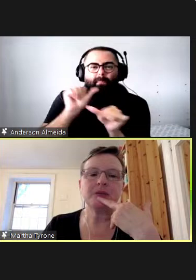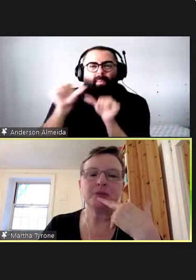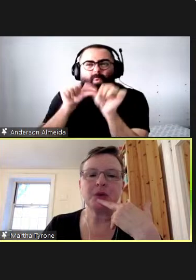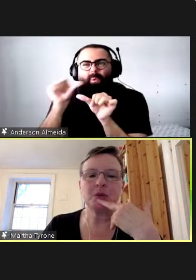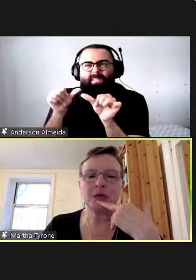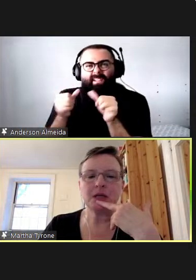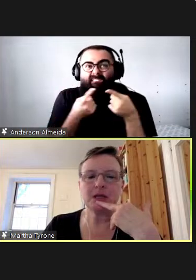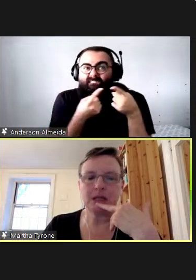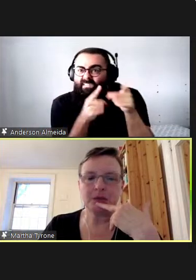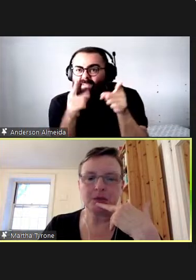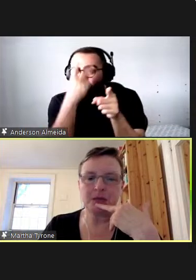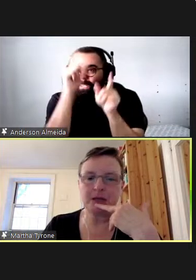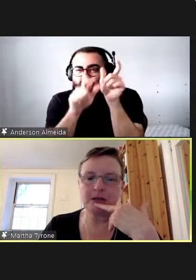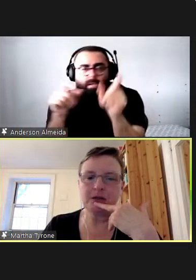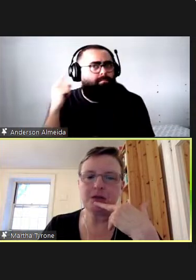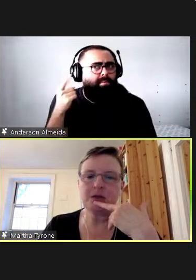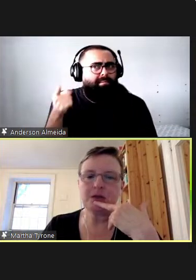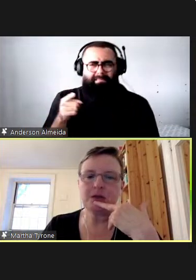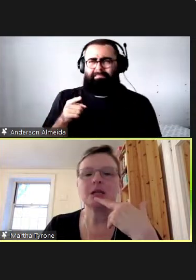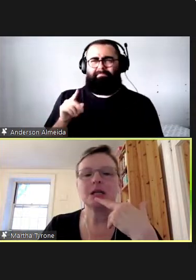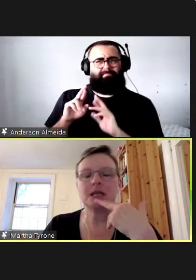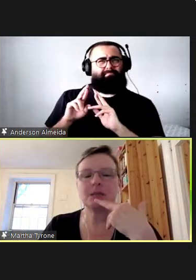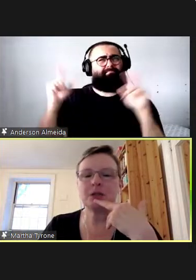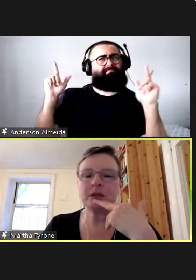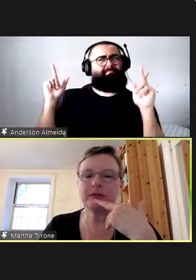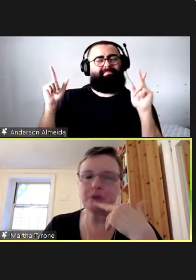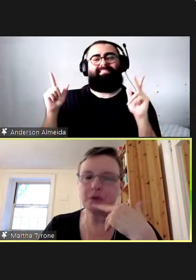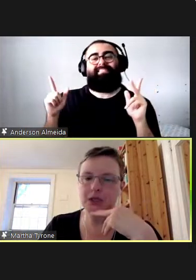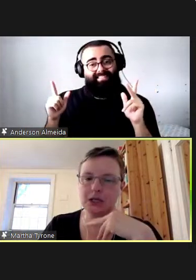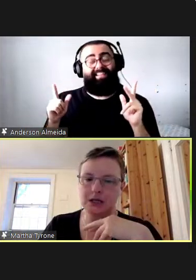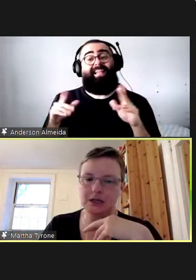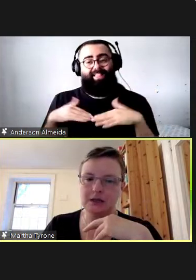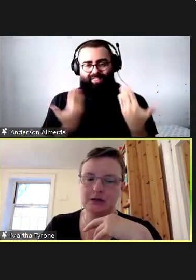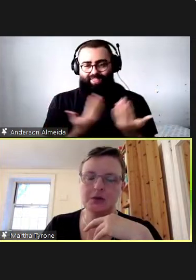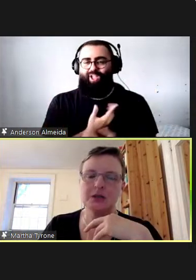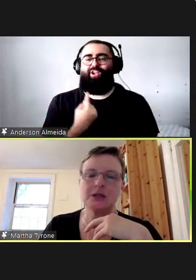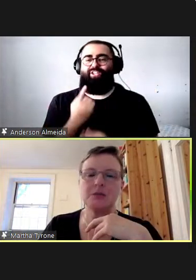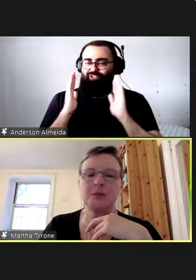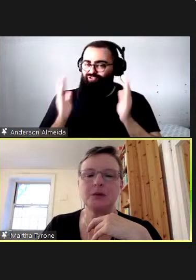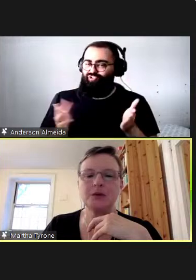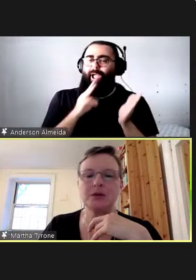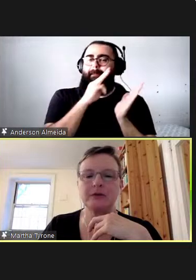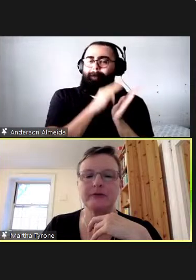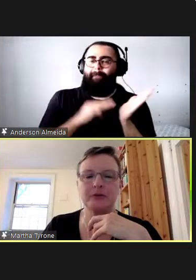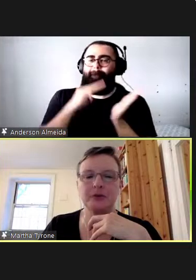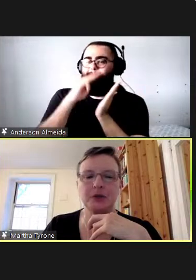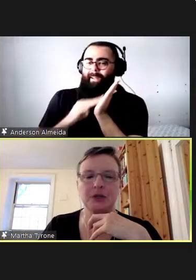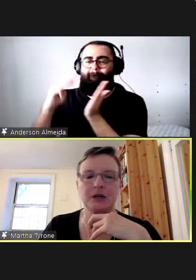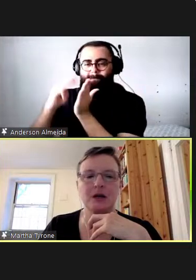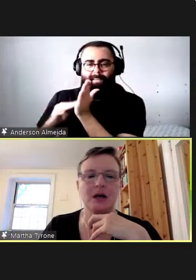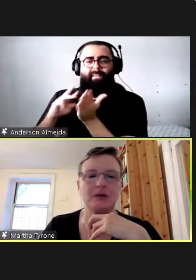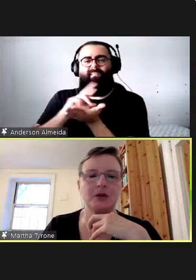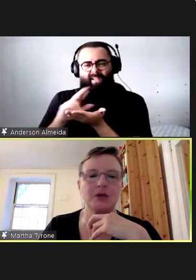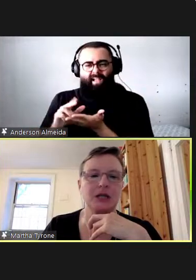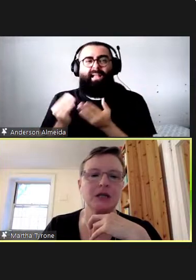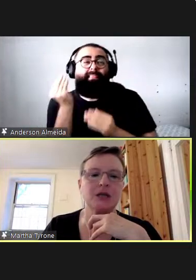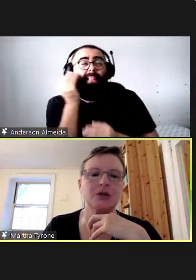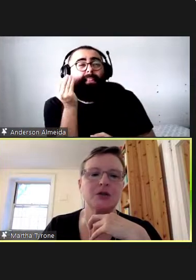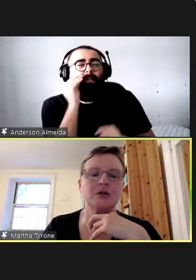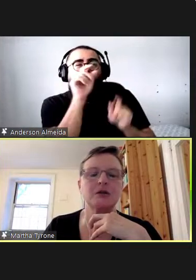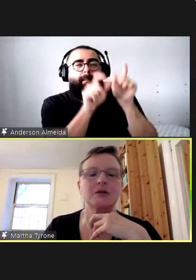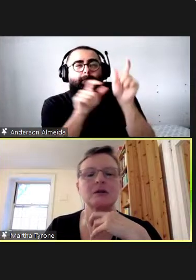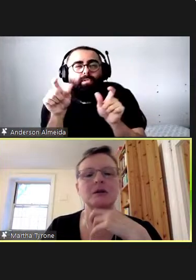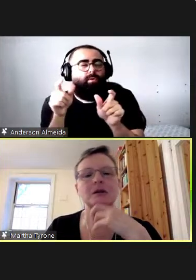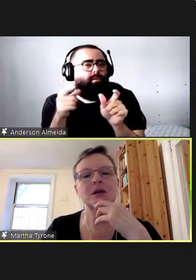So we have pretty well-established methods, especially for looking at the acoustics, but also for looking at